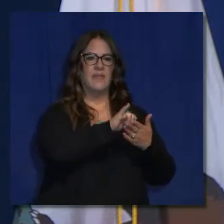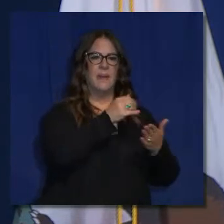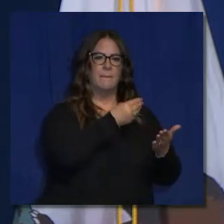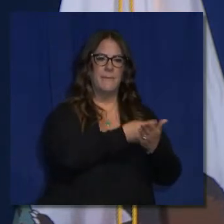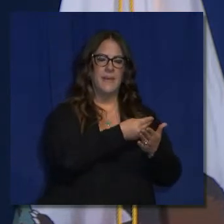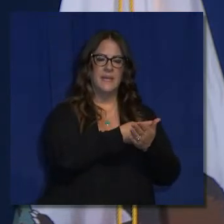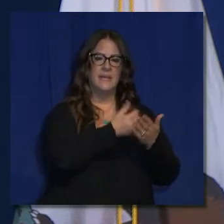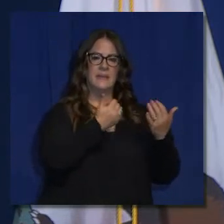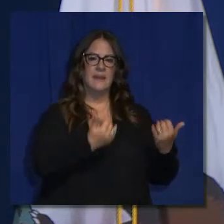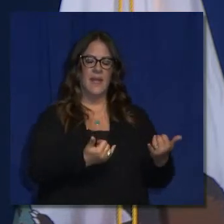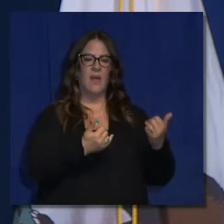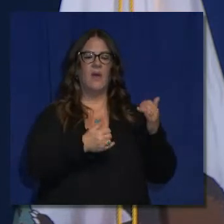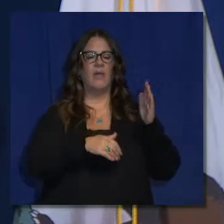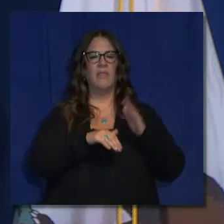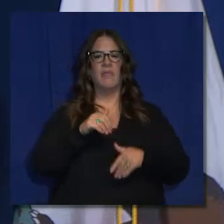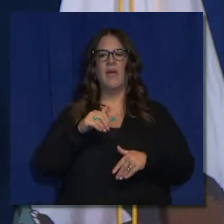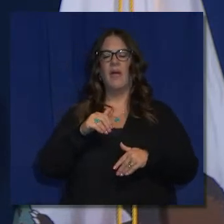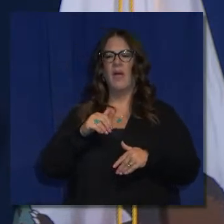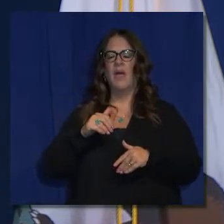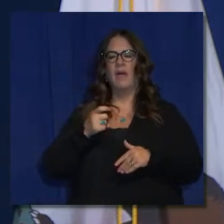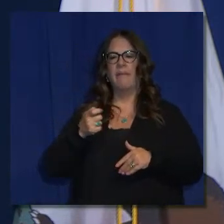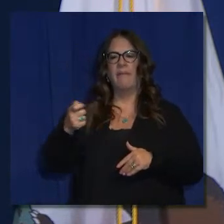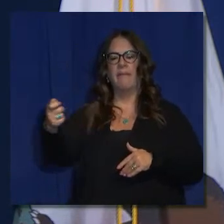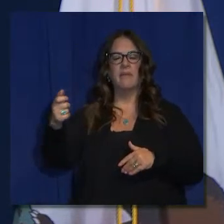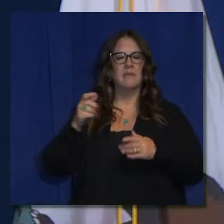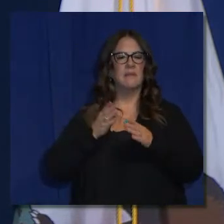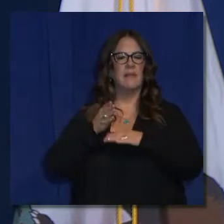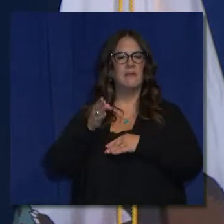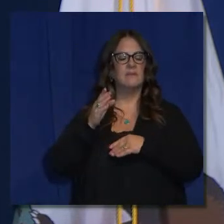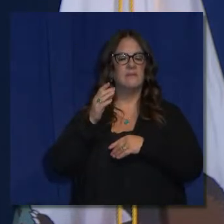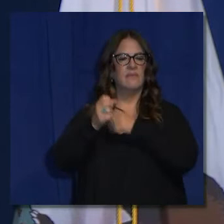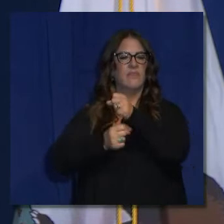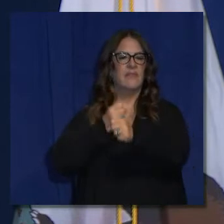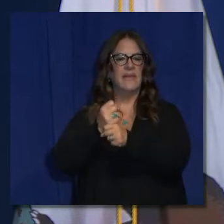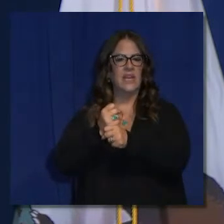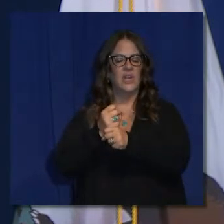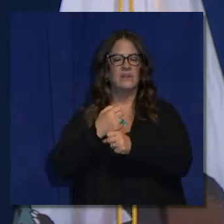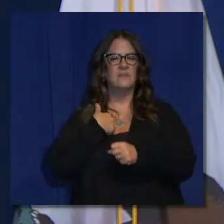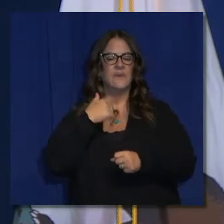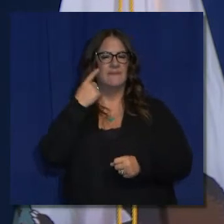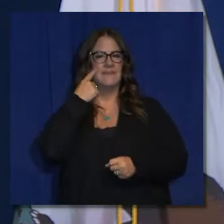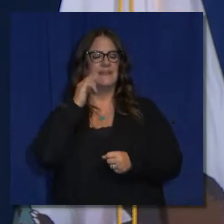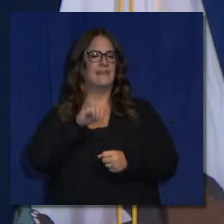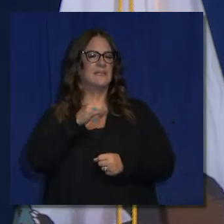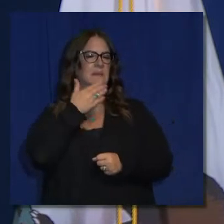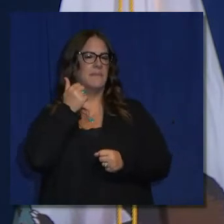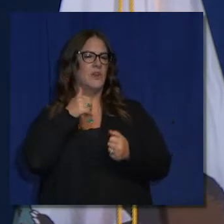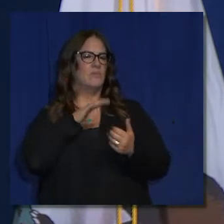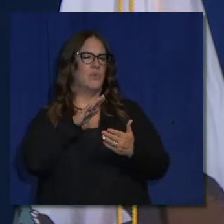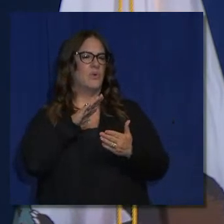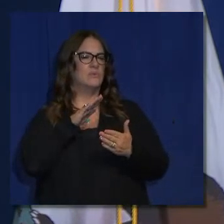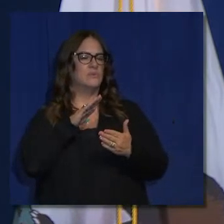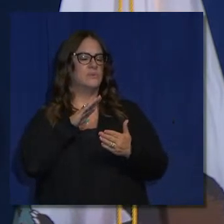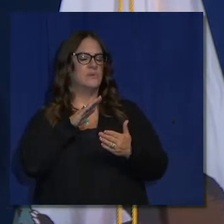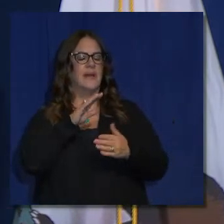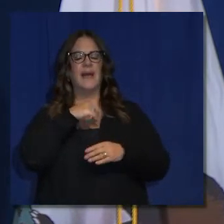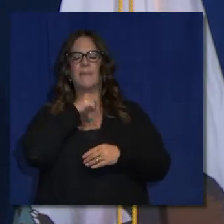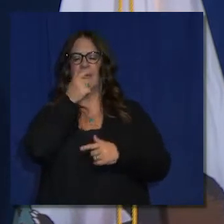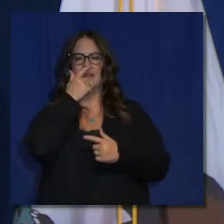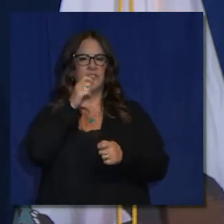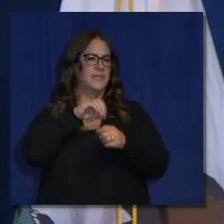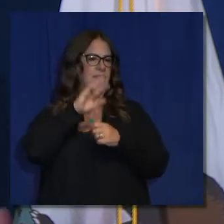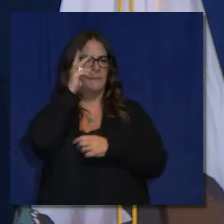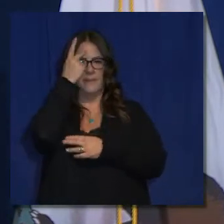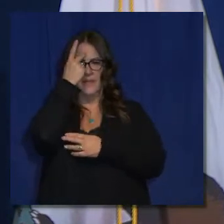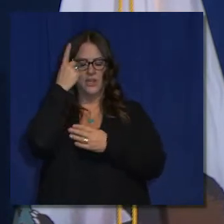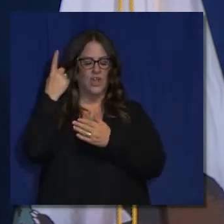over a year? We think that's a better approach. And so that's why I'm not interested in the political platitudes